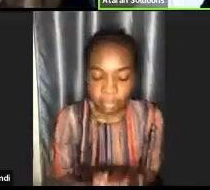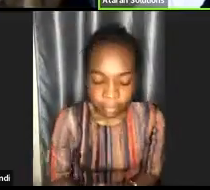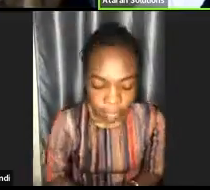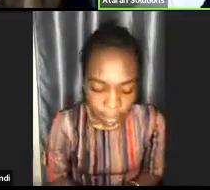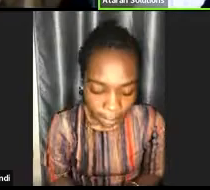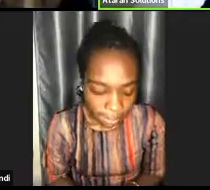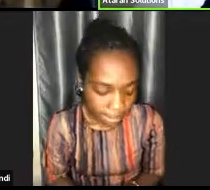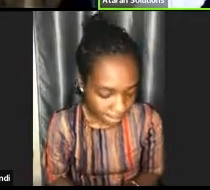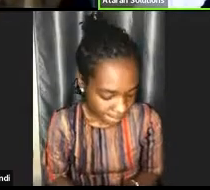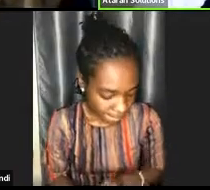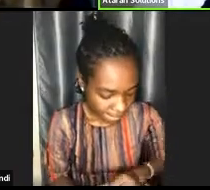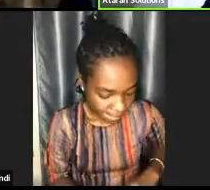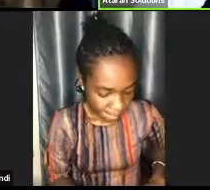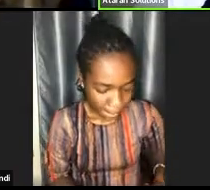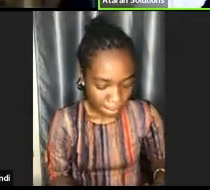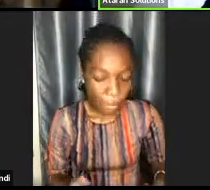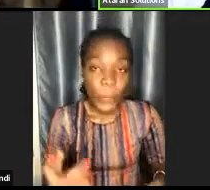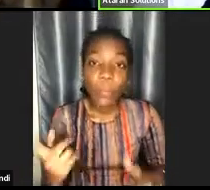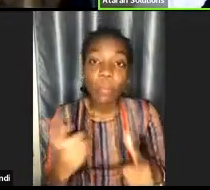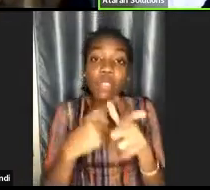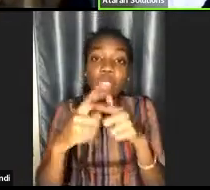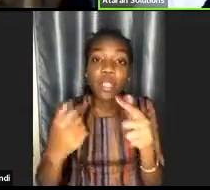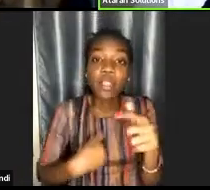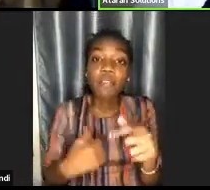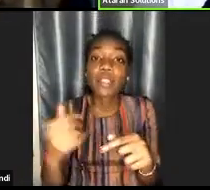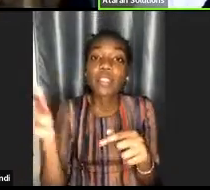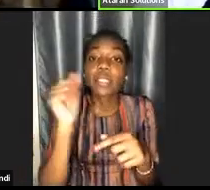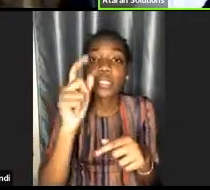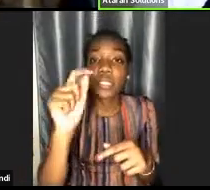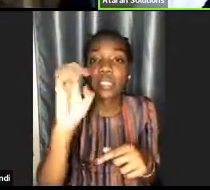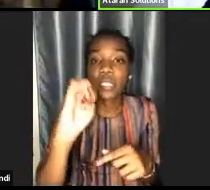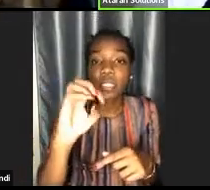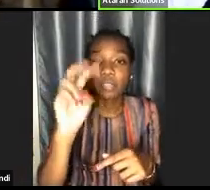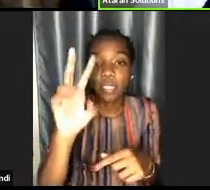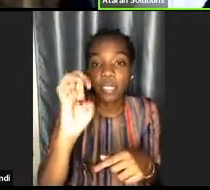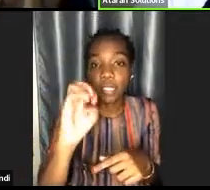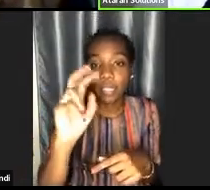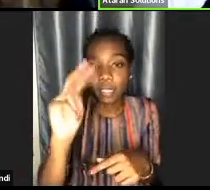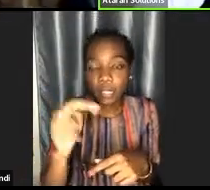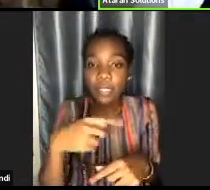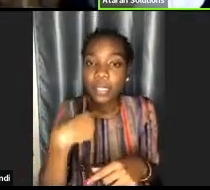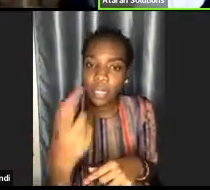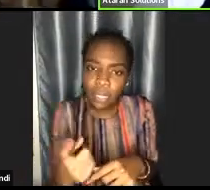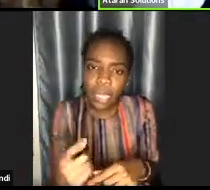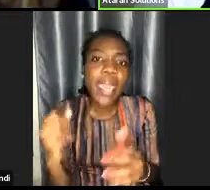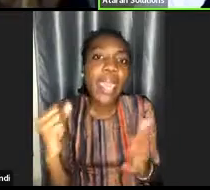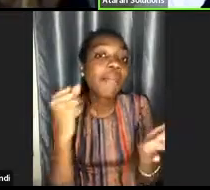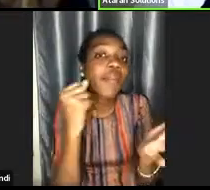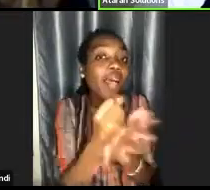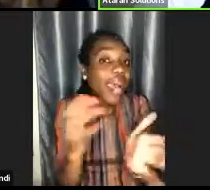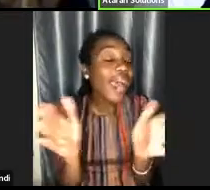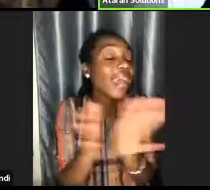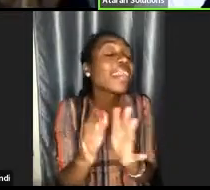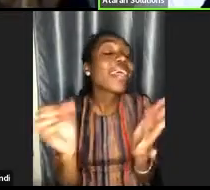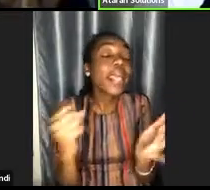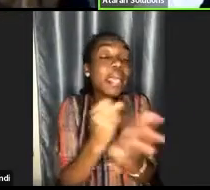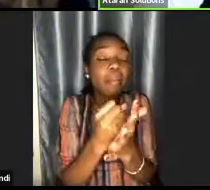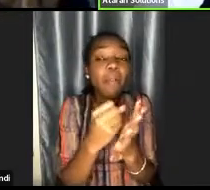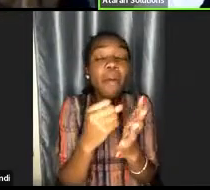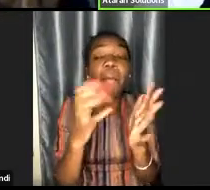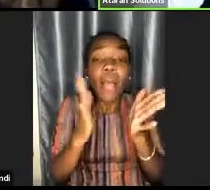Okay. Then Stephen Dongo is saying employer and employee find themselves in court, whereby the employer wins the